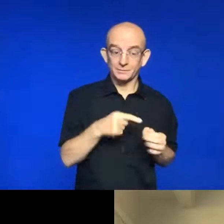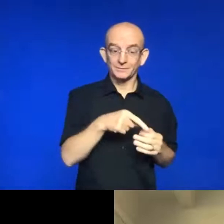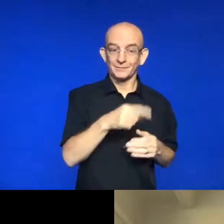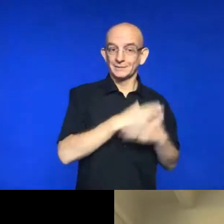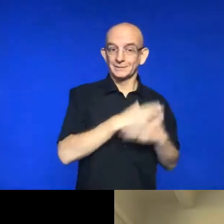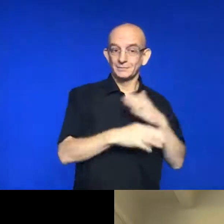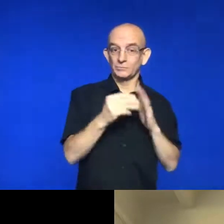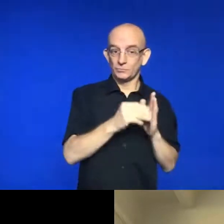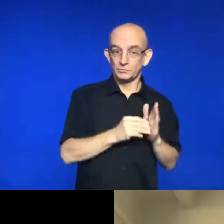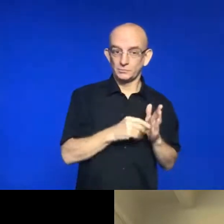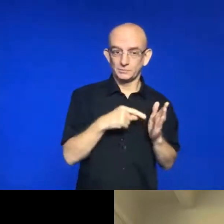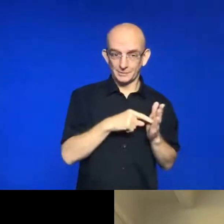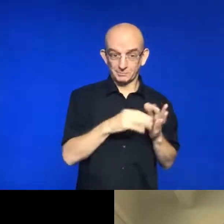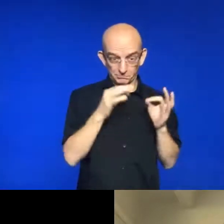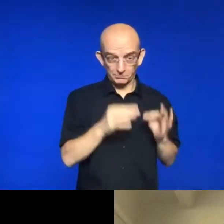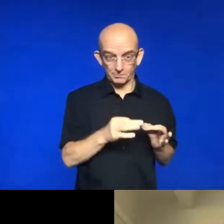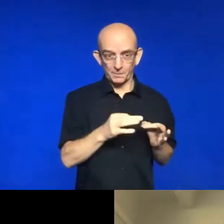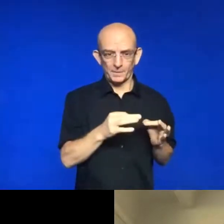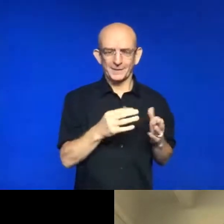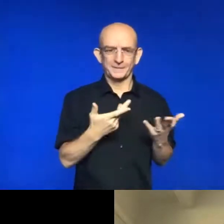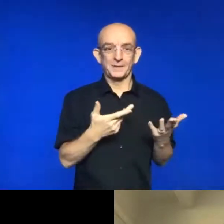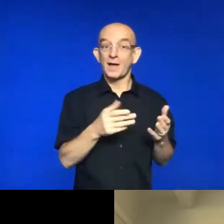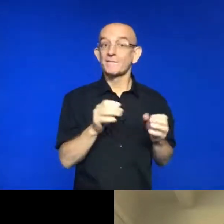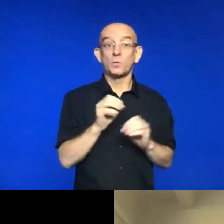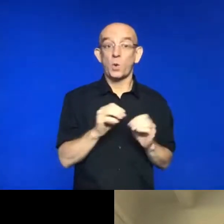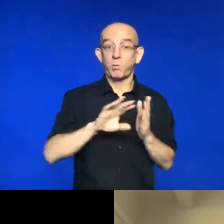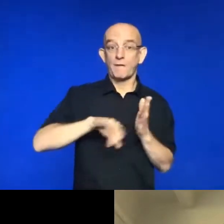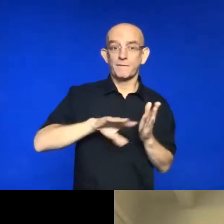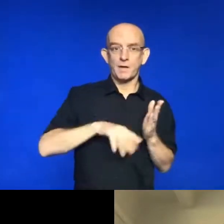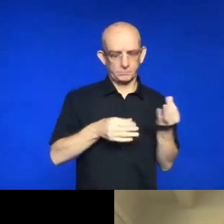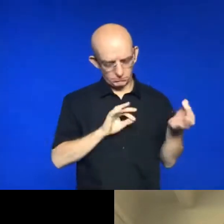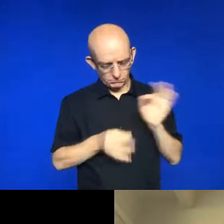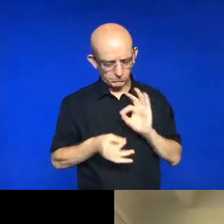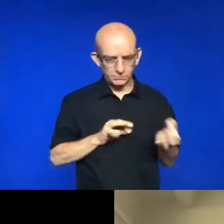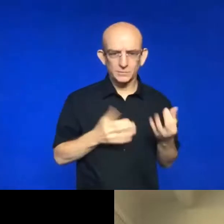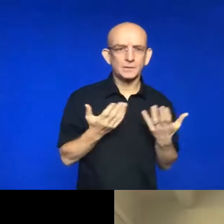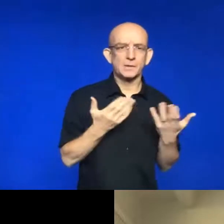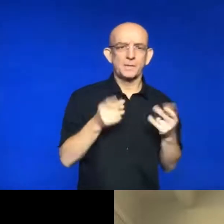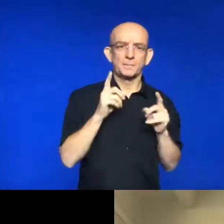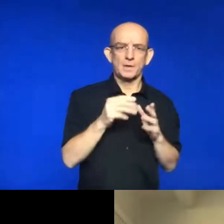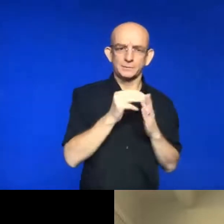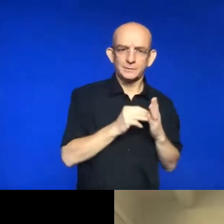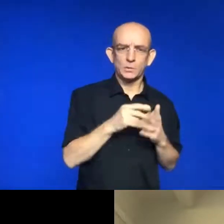are recommending is to have national disability registry that are really built on disability assessment that would focus on the